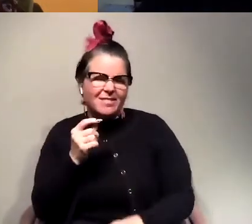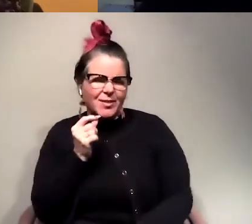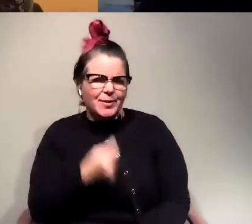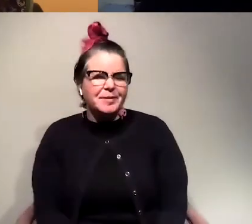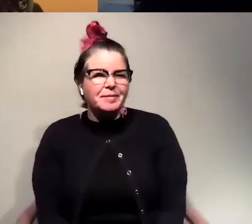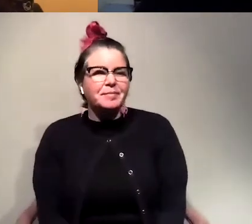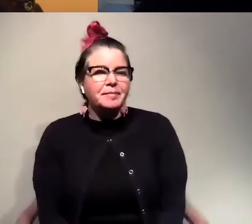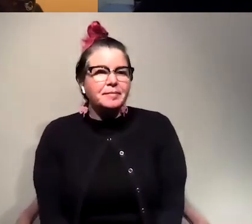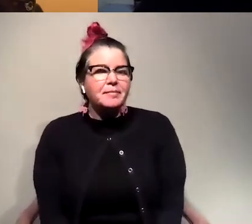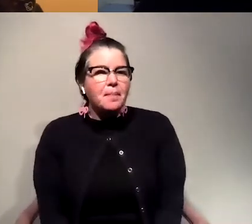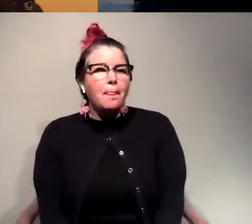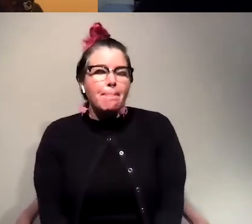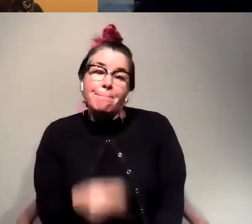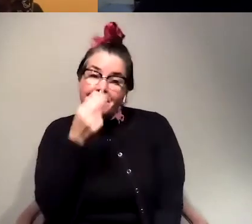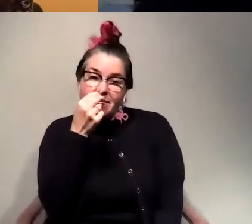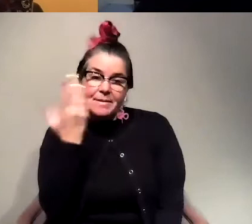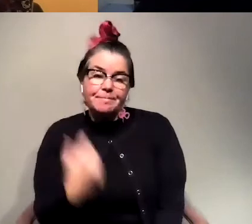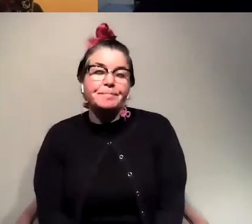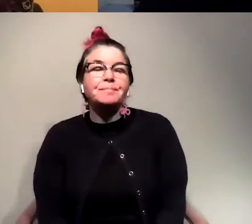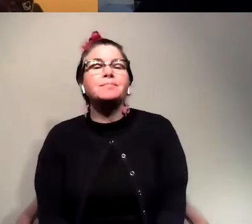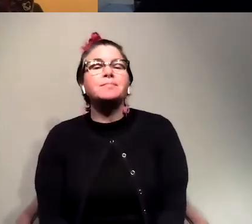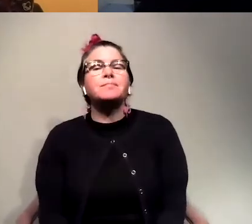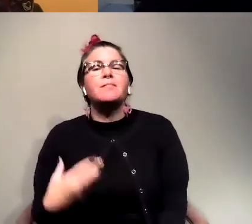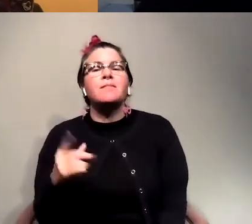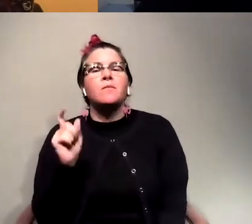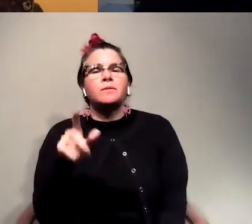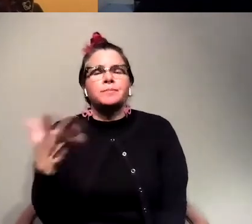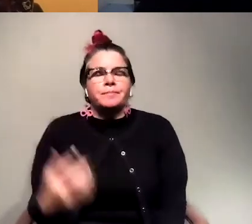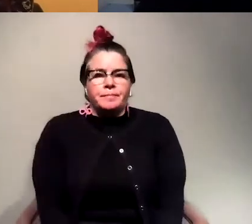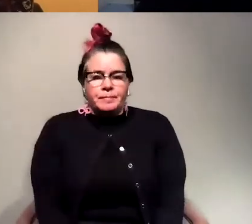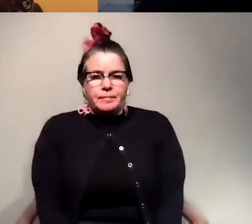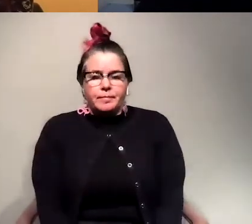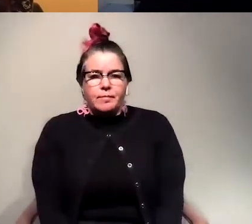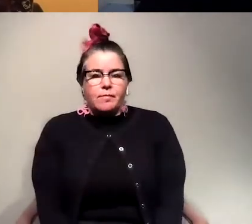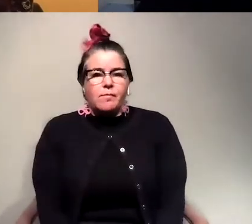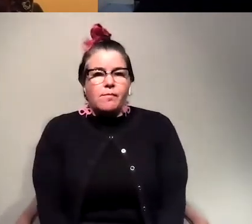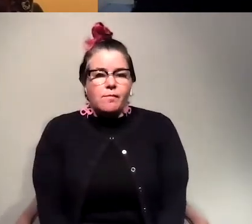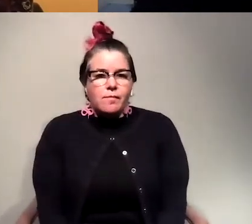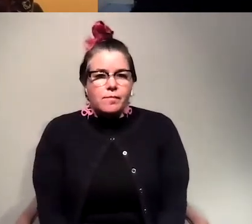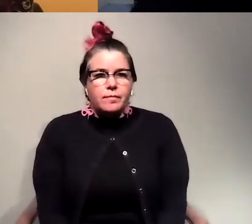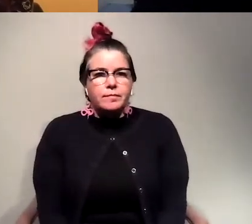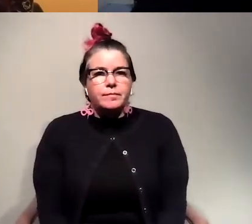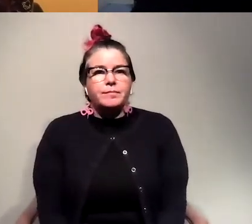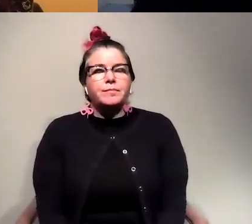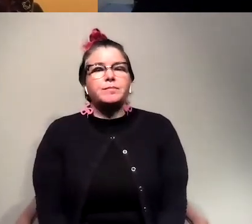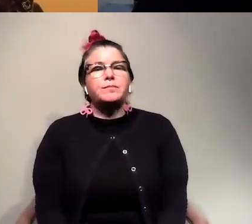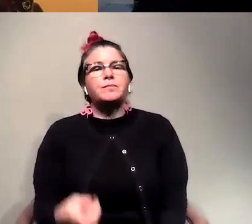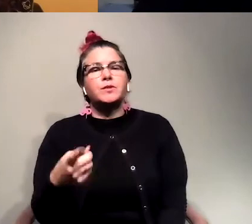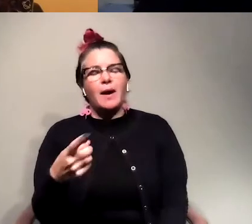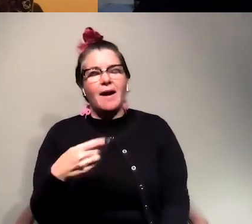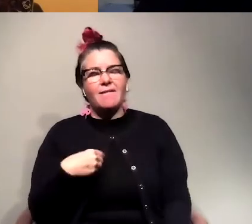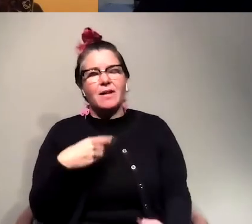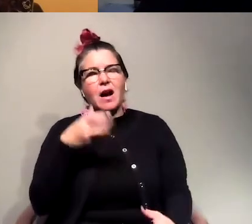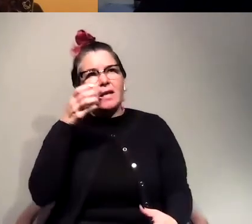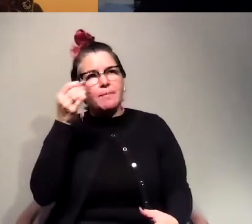funny. That's funny. Okay, so the next question is, do you have any ideas you wish you can implement, but we don't